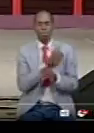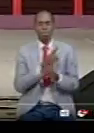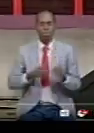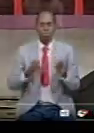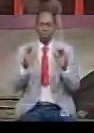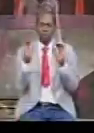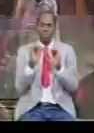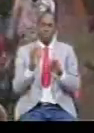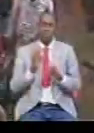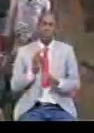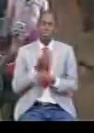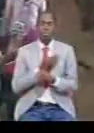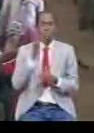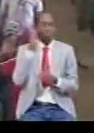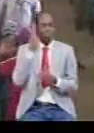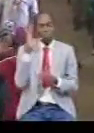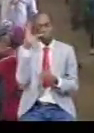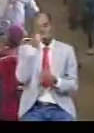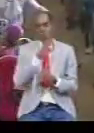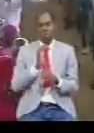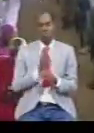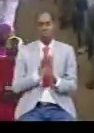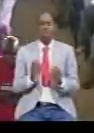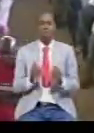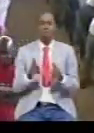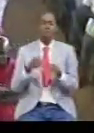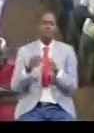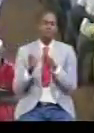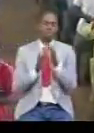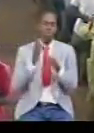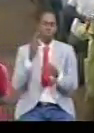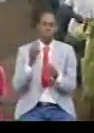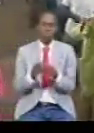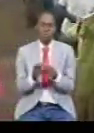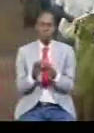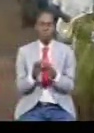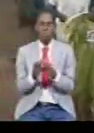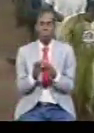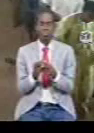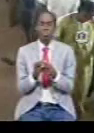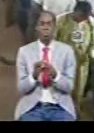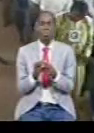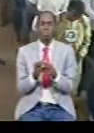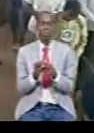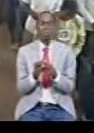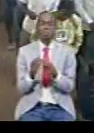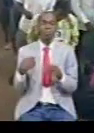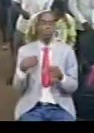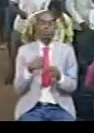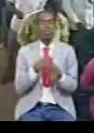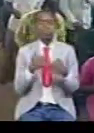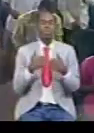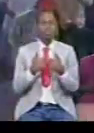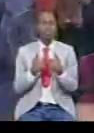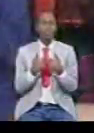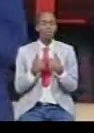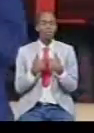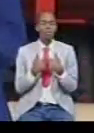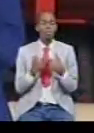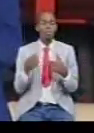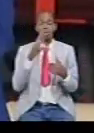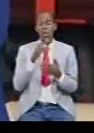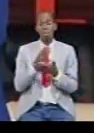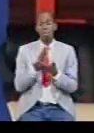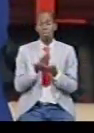will miss our chance in Jesus' name. We are part of